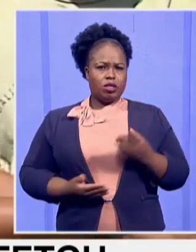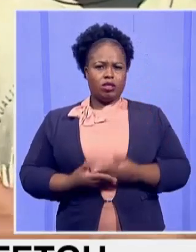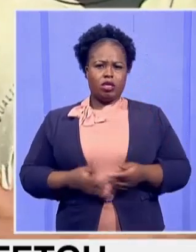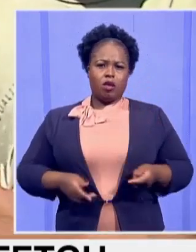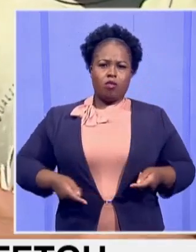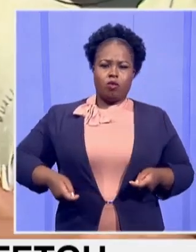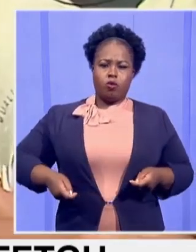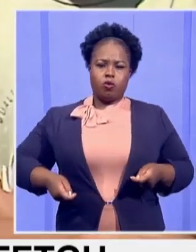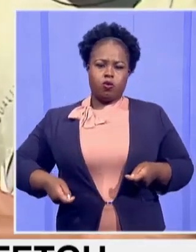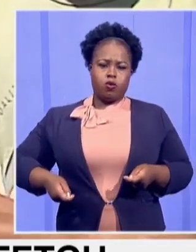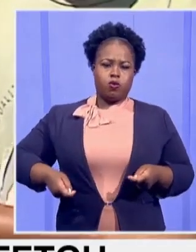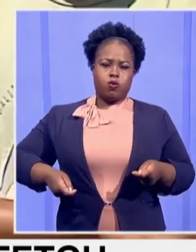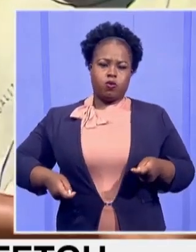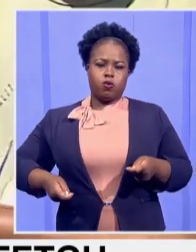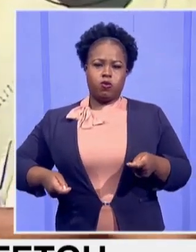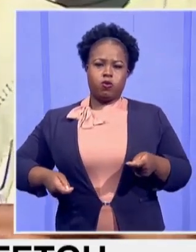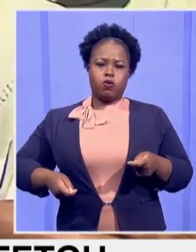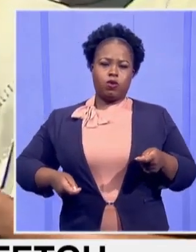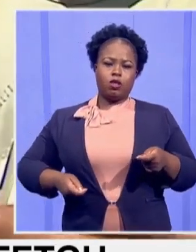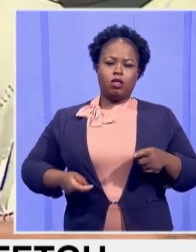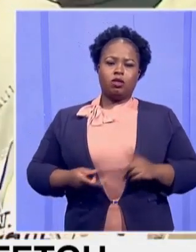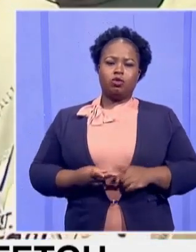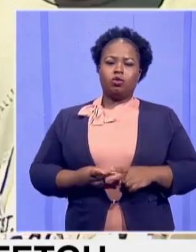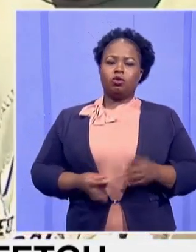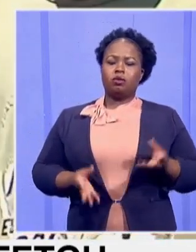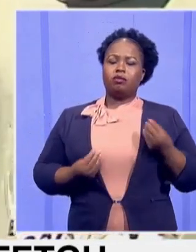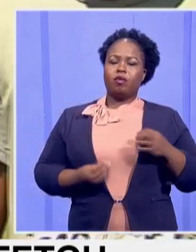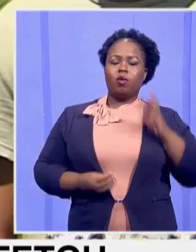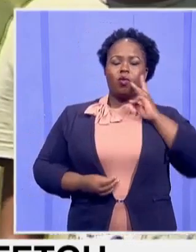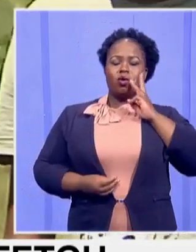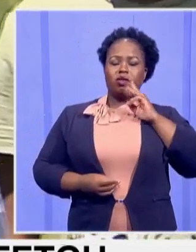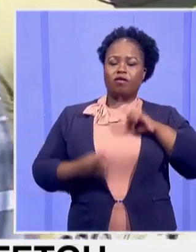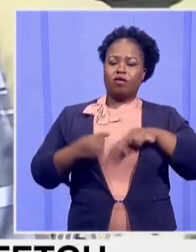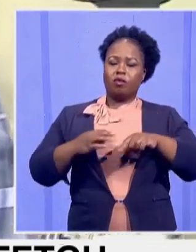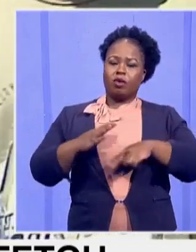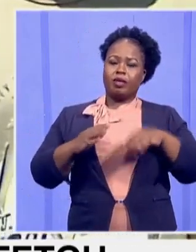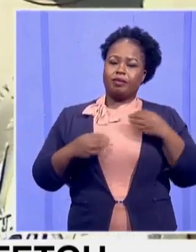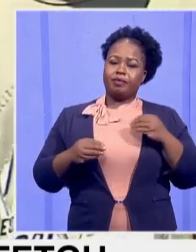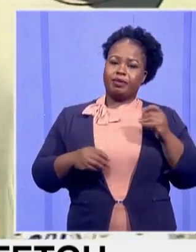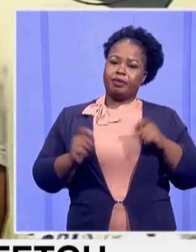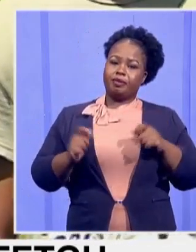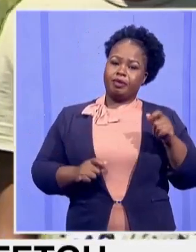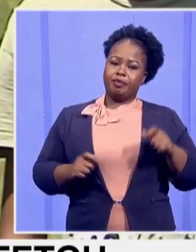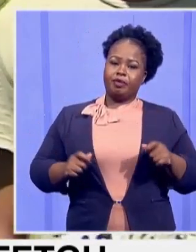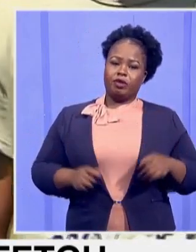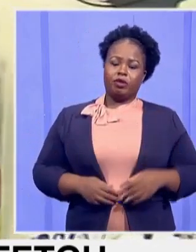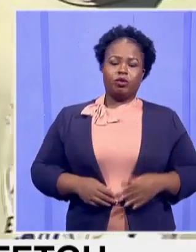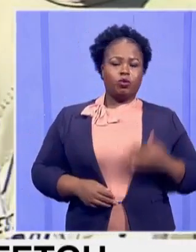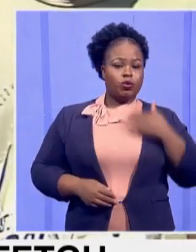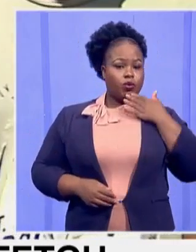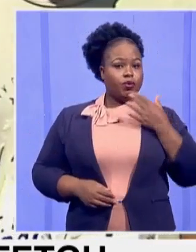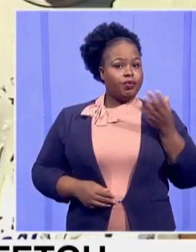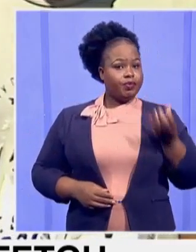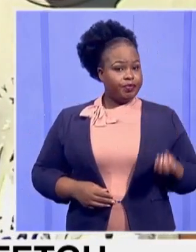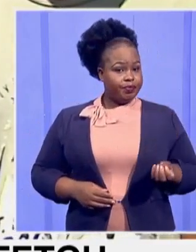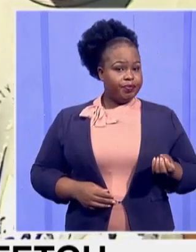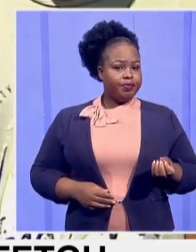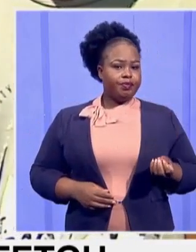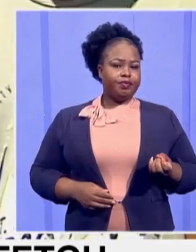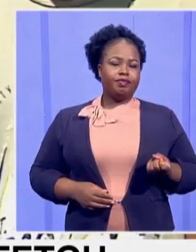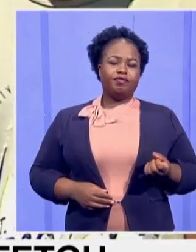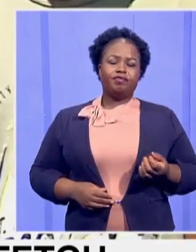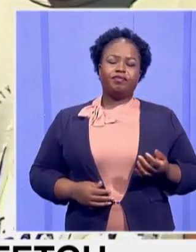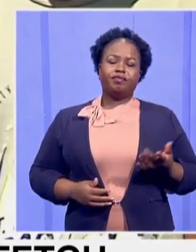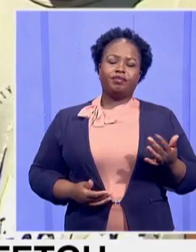wheelbarrows coming to town to receive water from local business people who have got the what you call